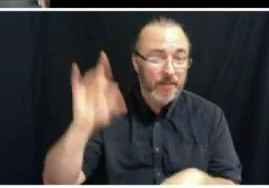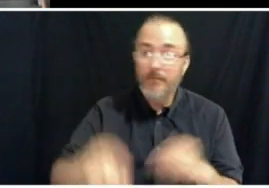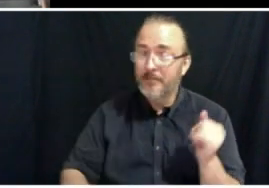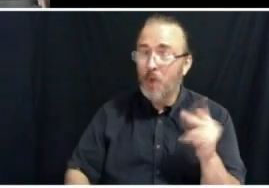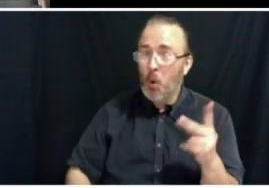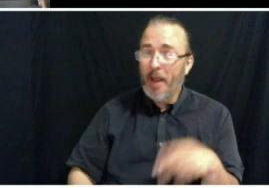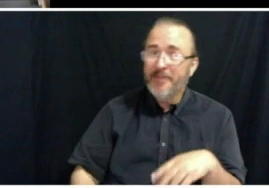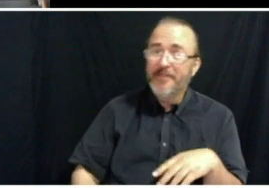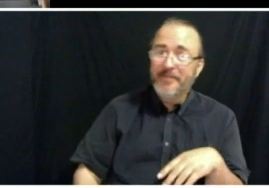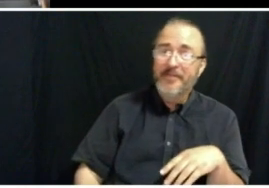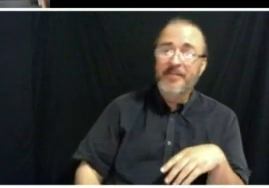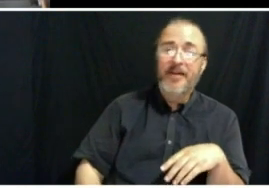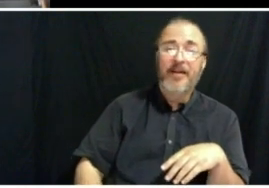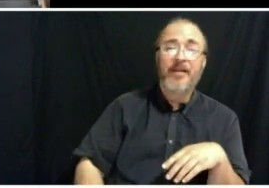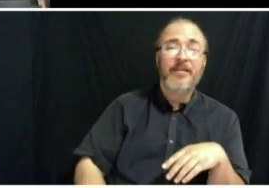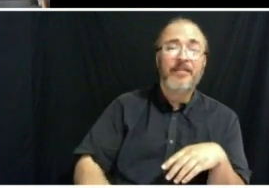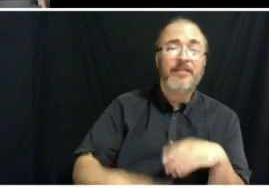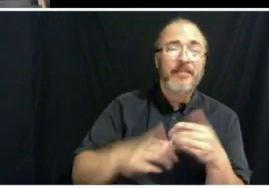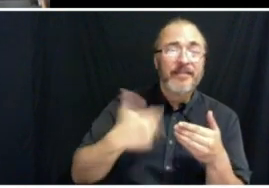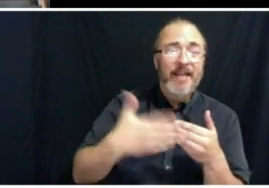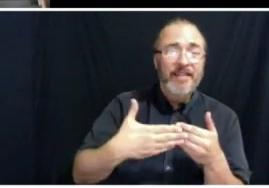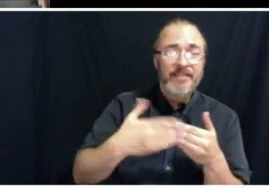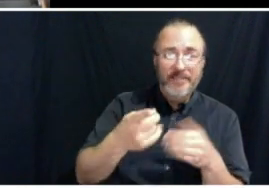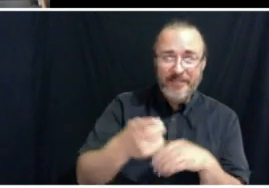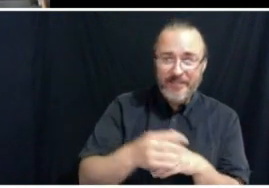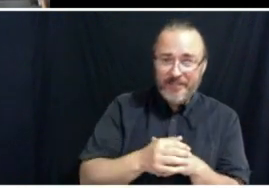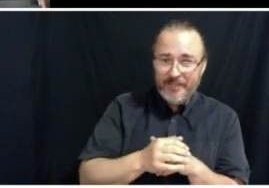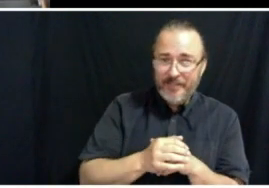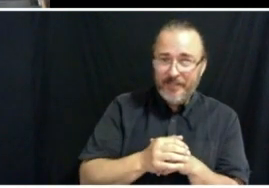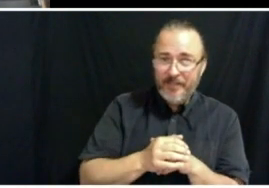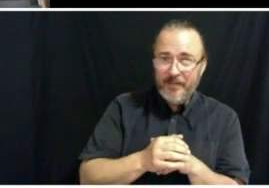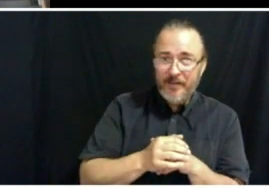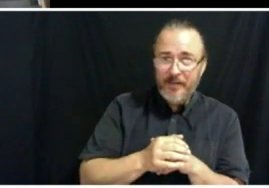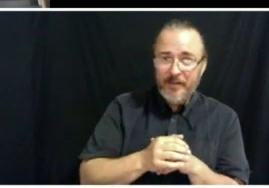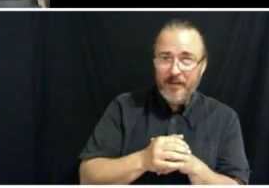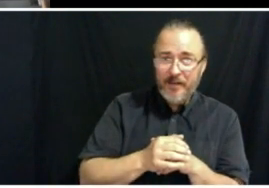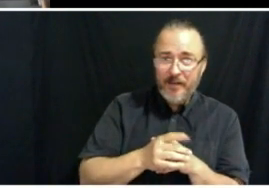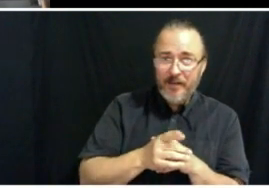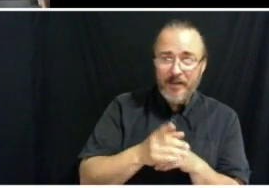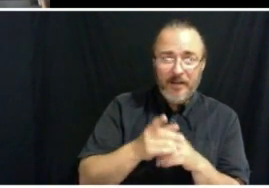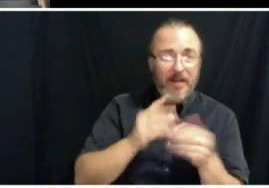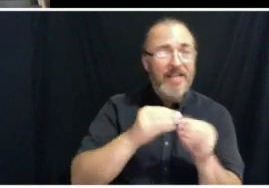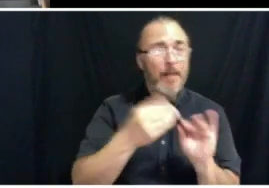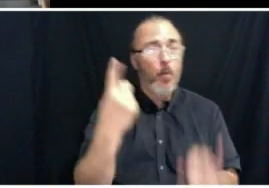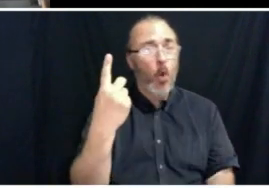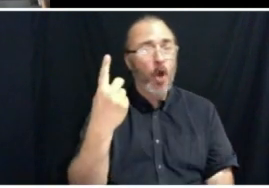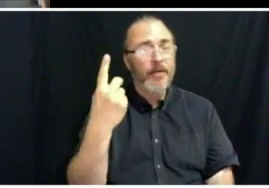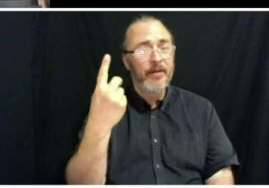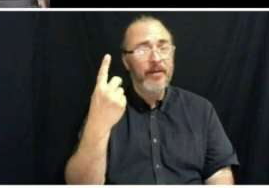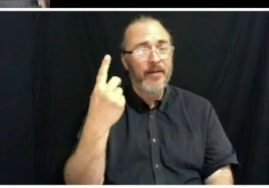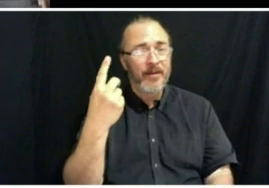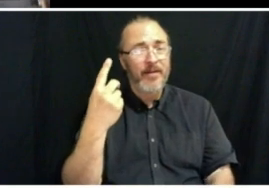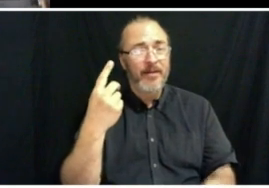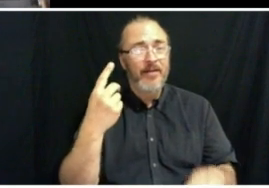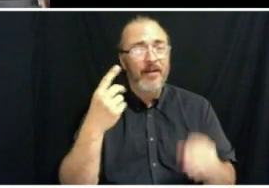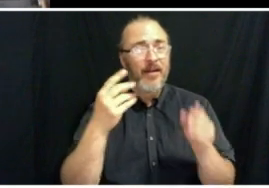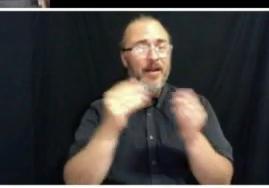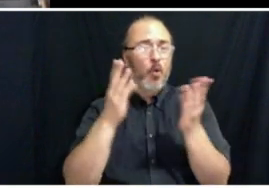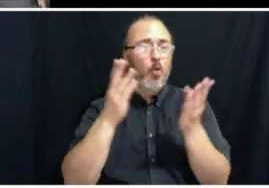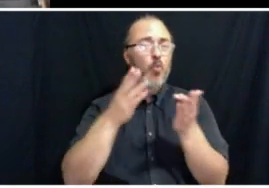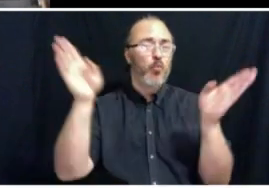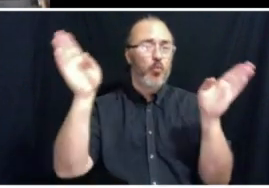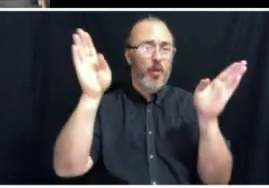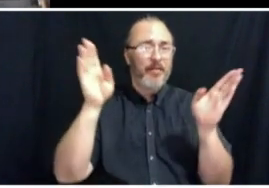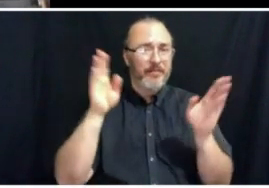Ms. Vibhu Sharma. I go for recommendation 1, widen the understanding of inclusive education